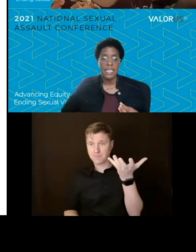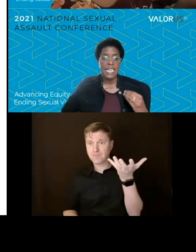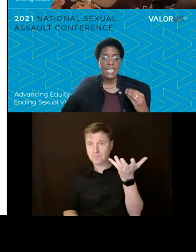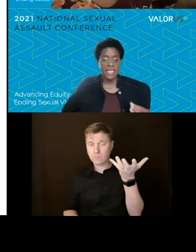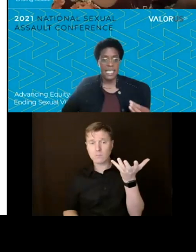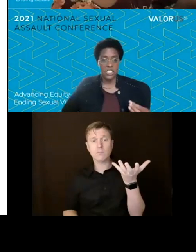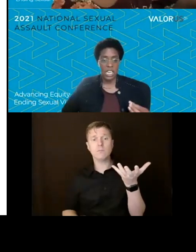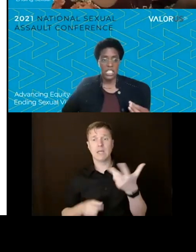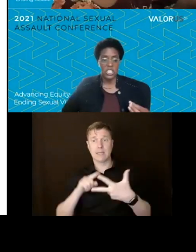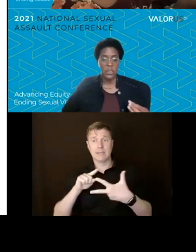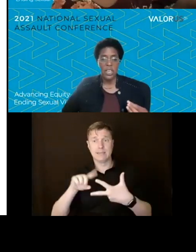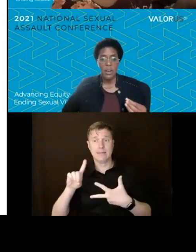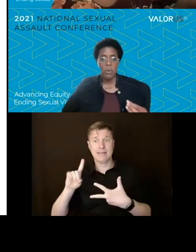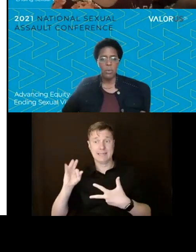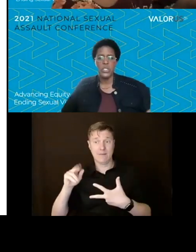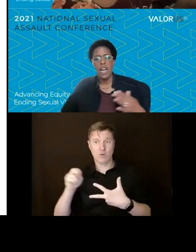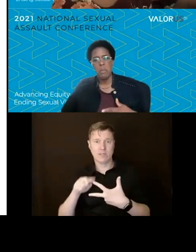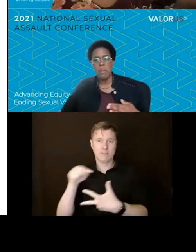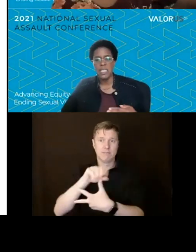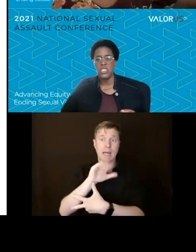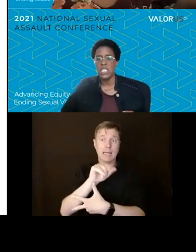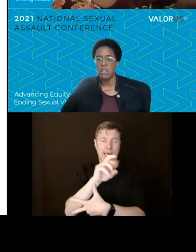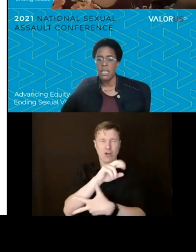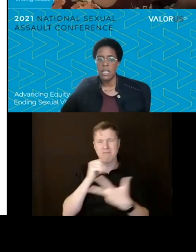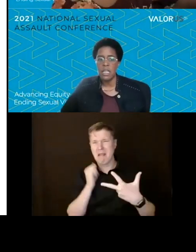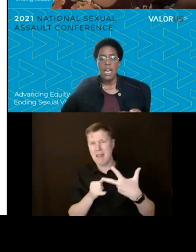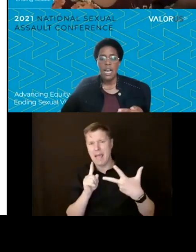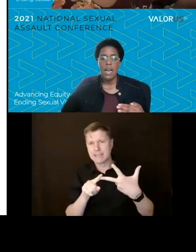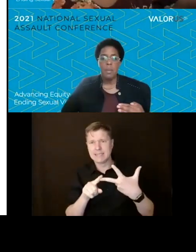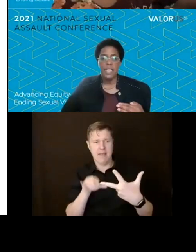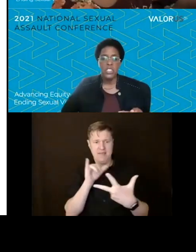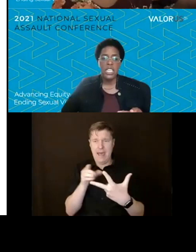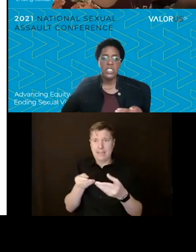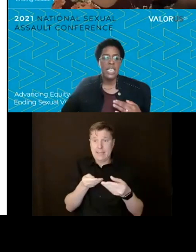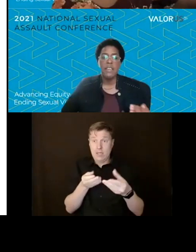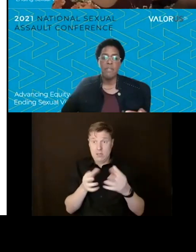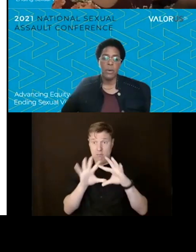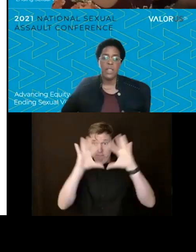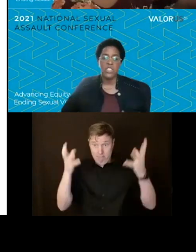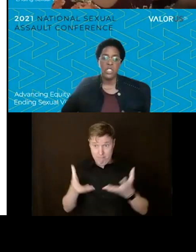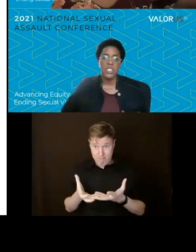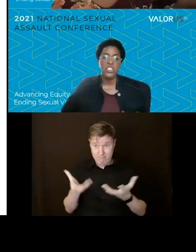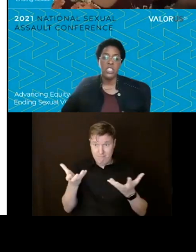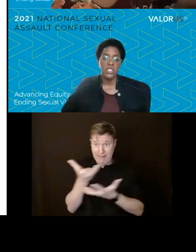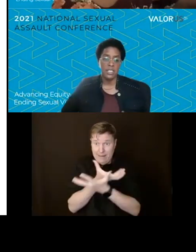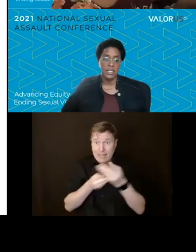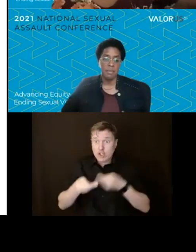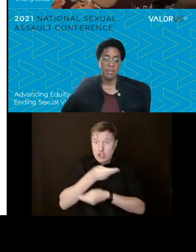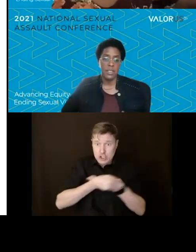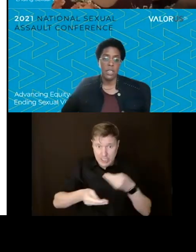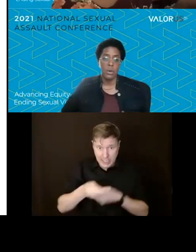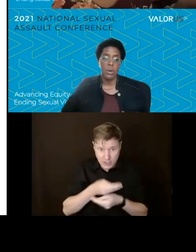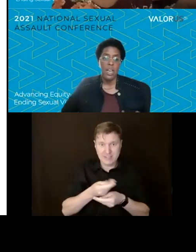piece is the exchange. And we'll talk more about exchange later. Exchange is any flow that generates change in a